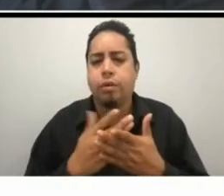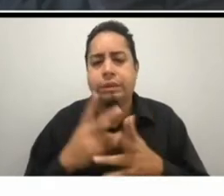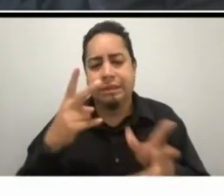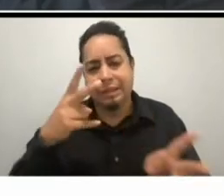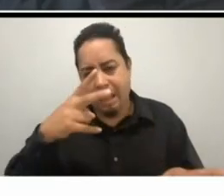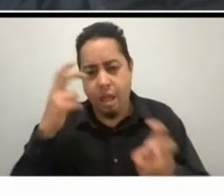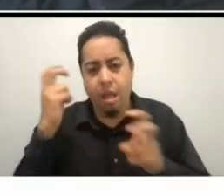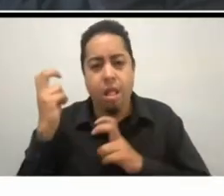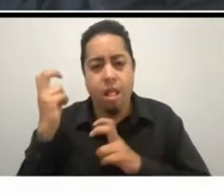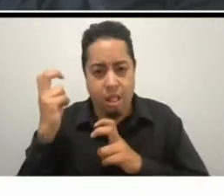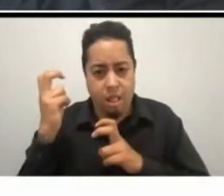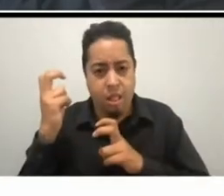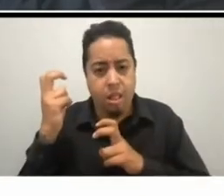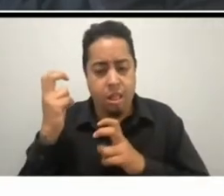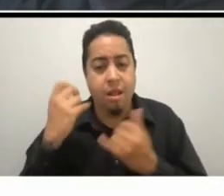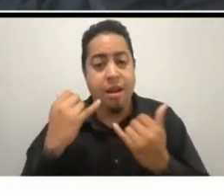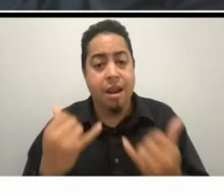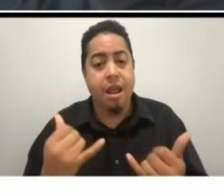who was upset